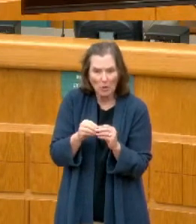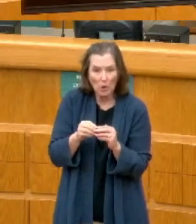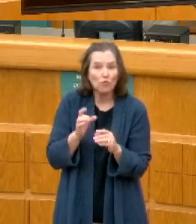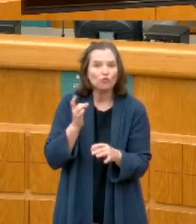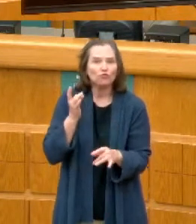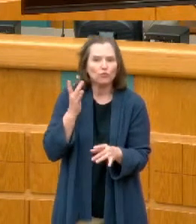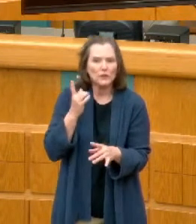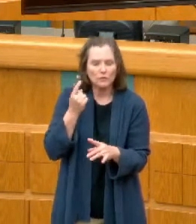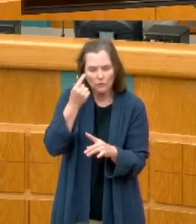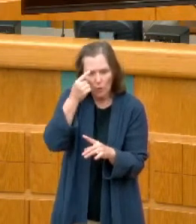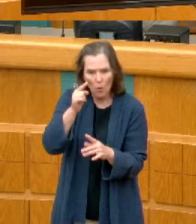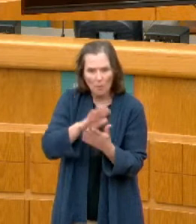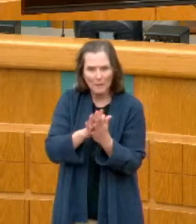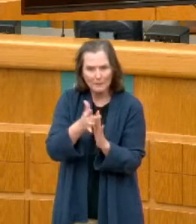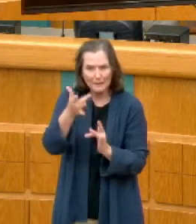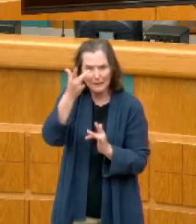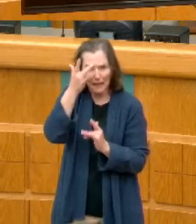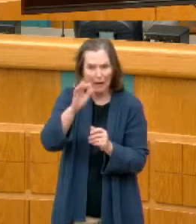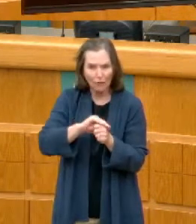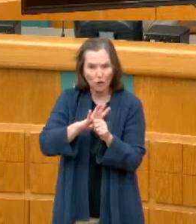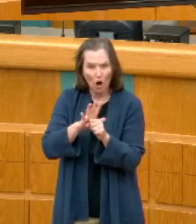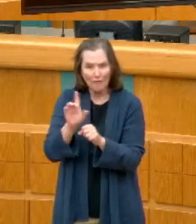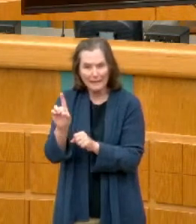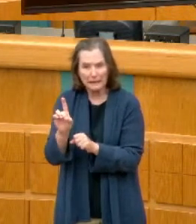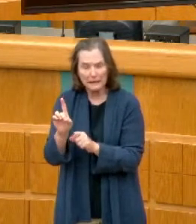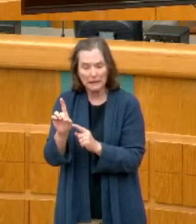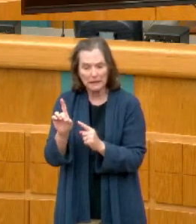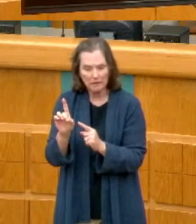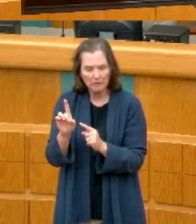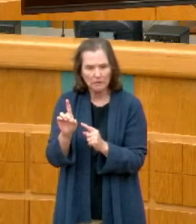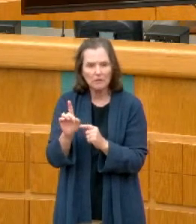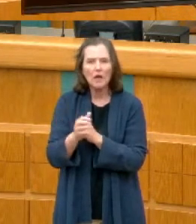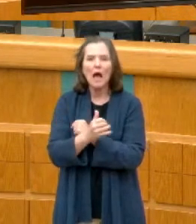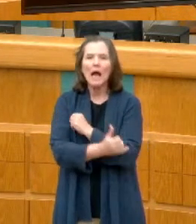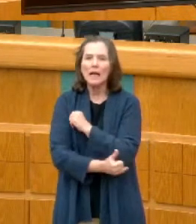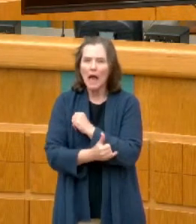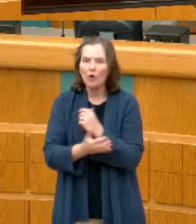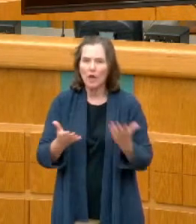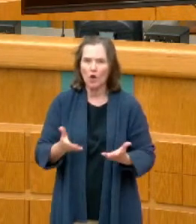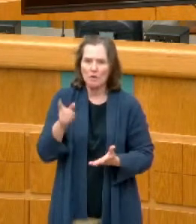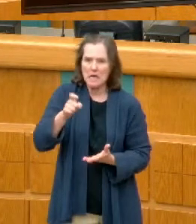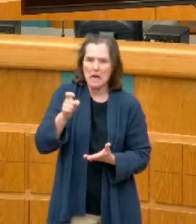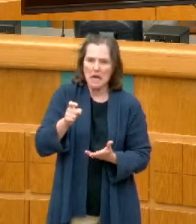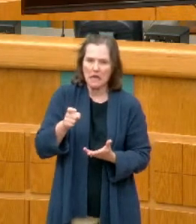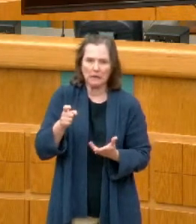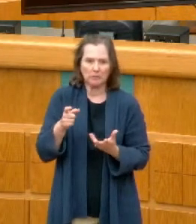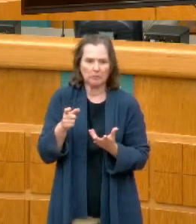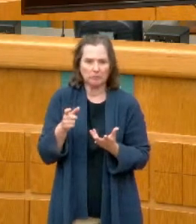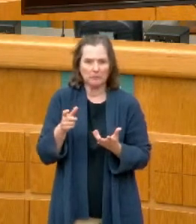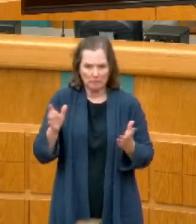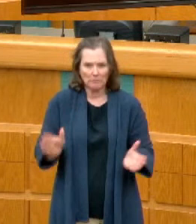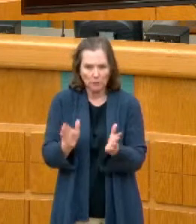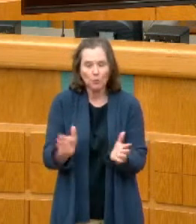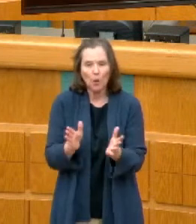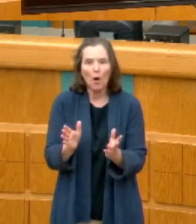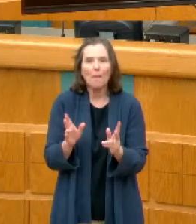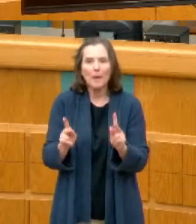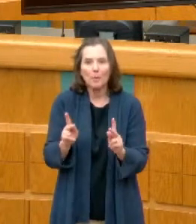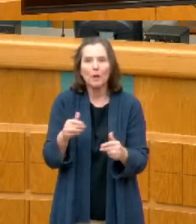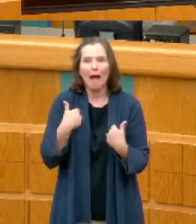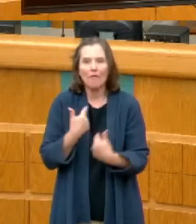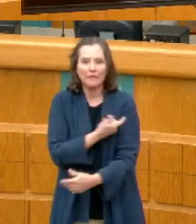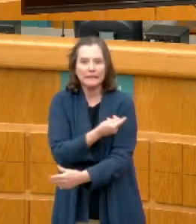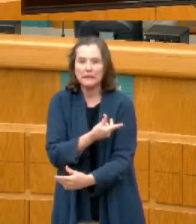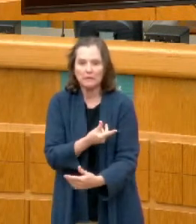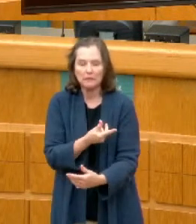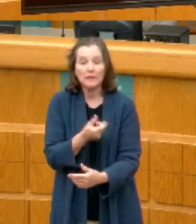state getting the vaccine, and of course, our county needs to play a large role. If you have not gotten the